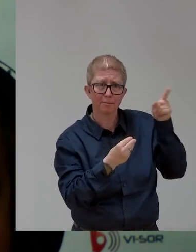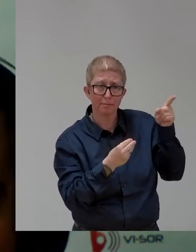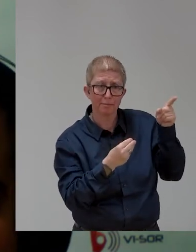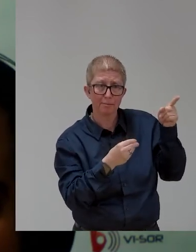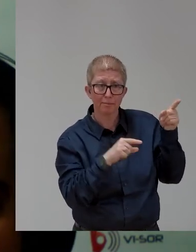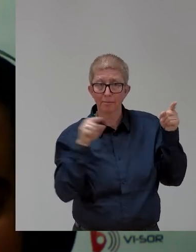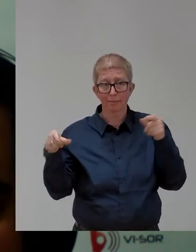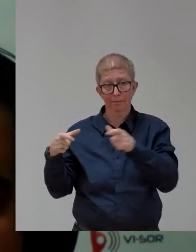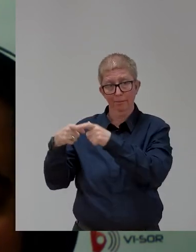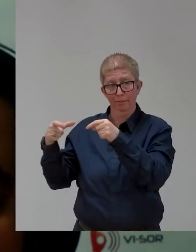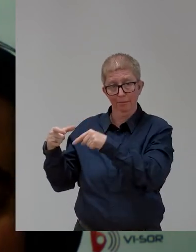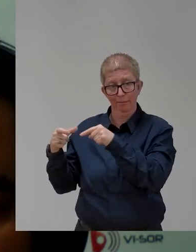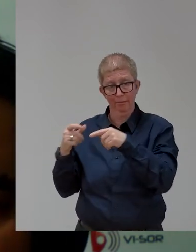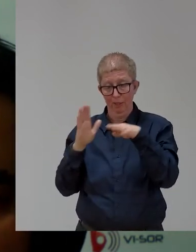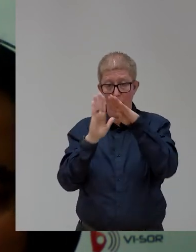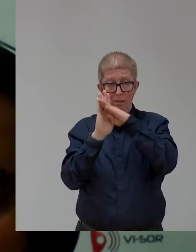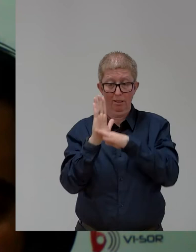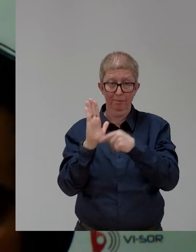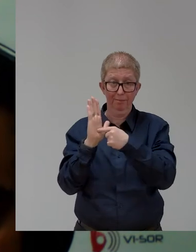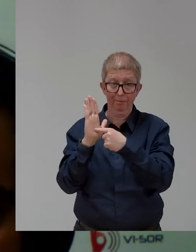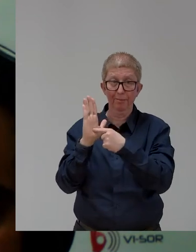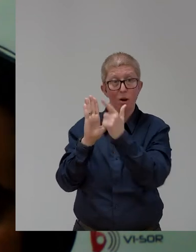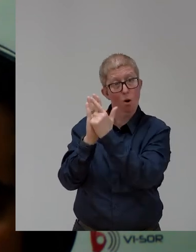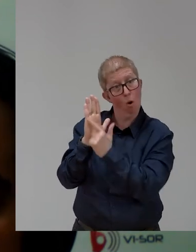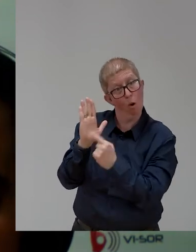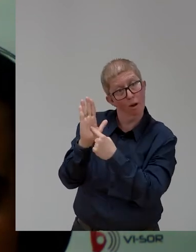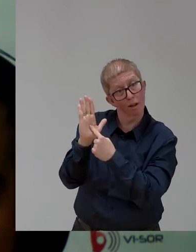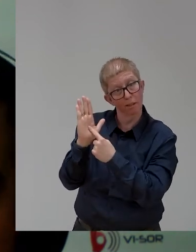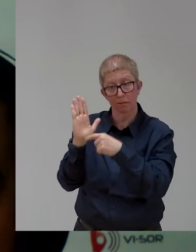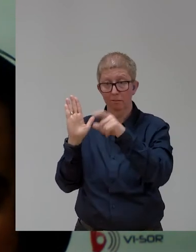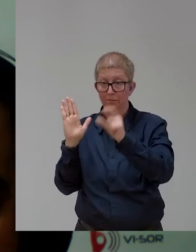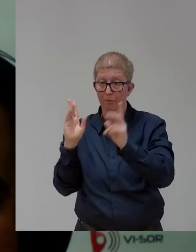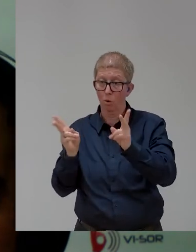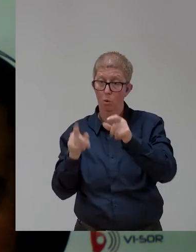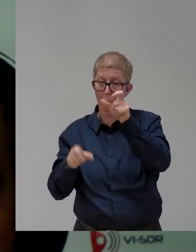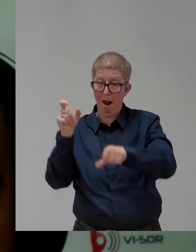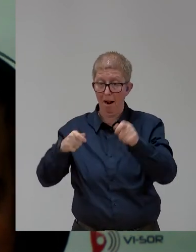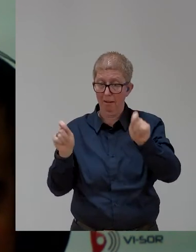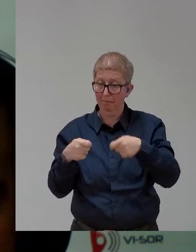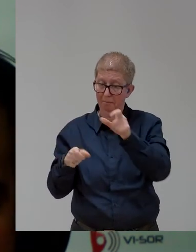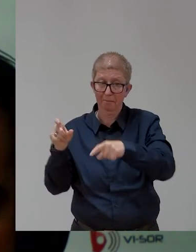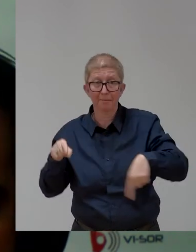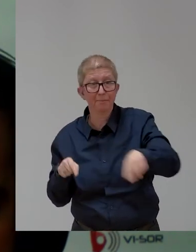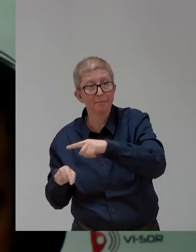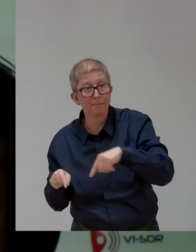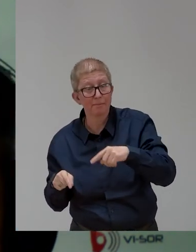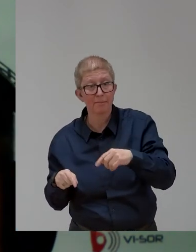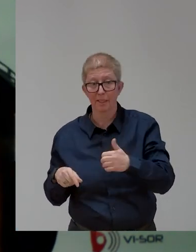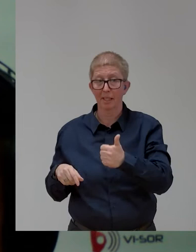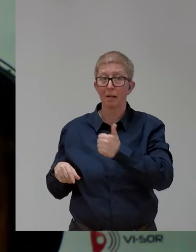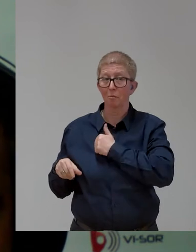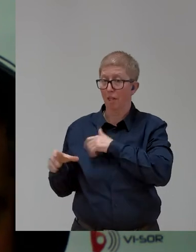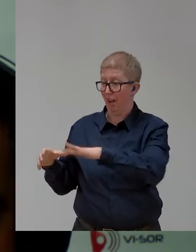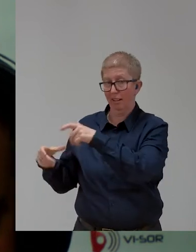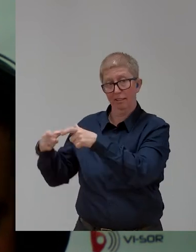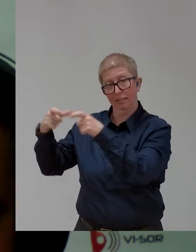in benefit for its citizens. Meanwhile, the private sector can be guided towards profit or non-profit in the performance of